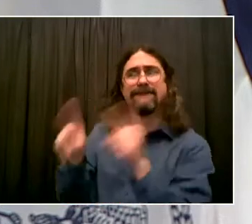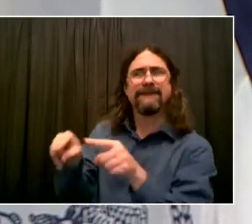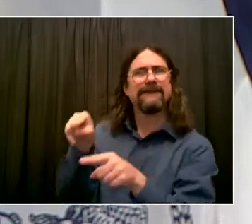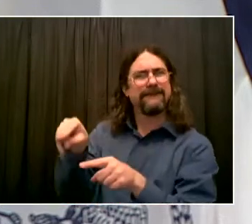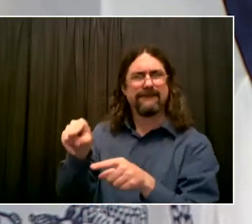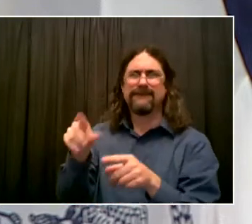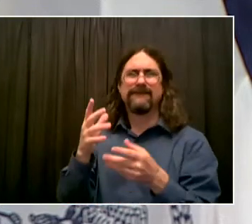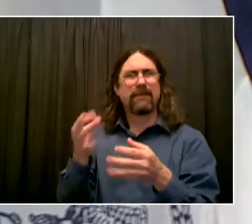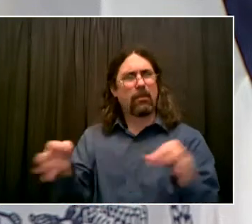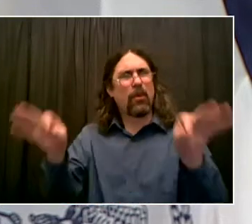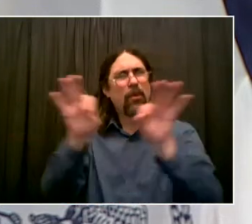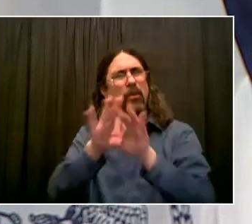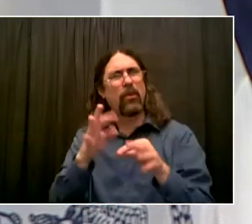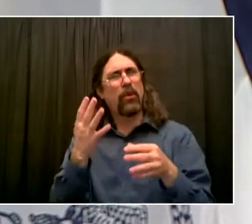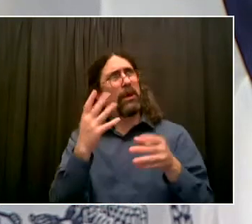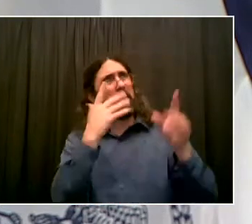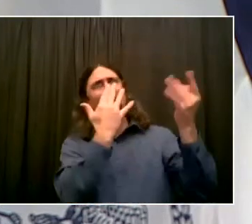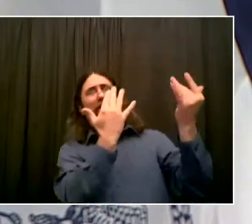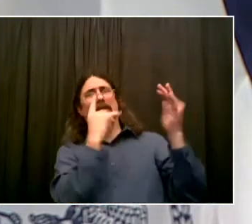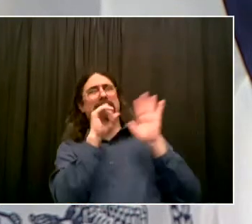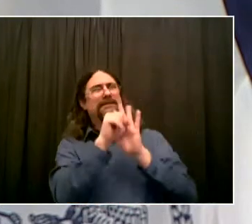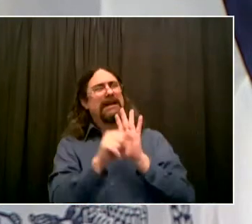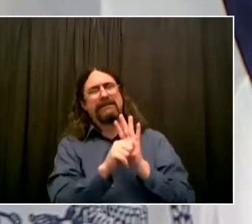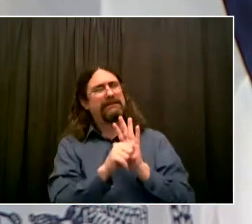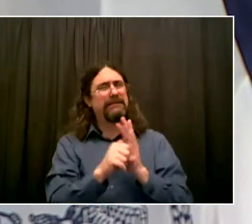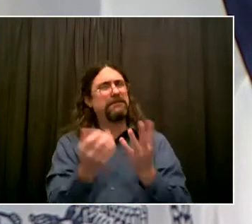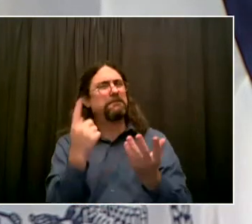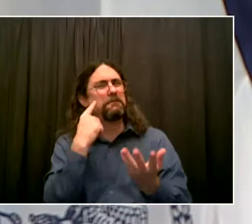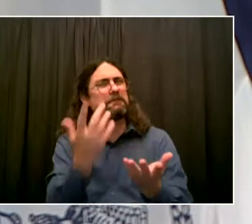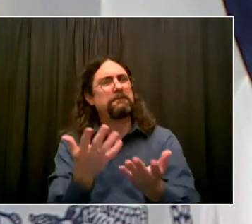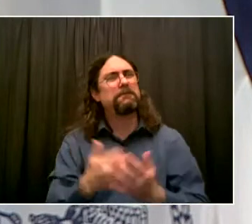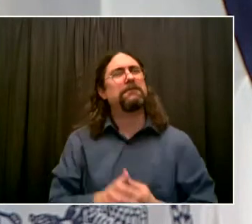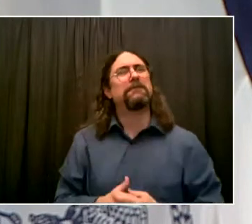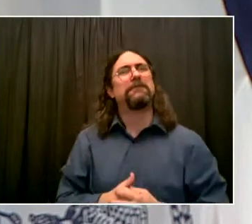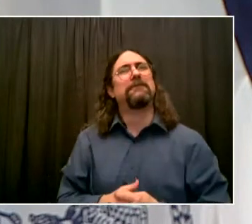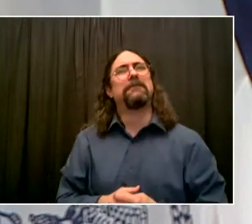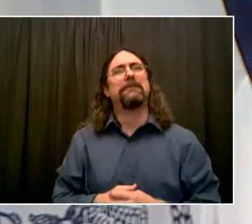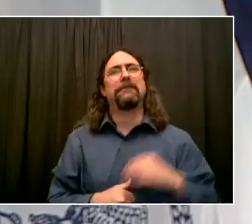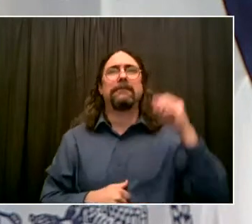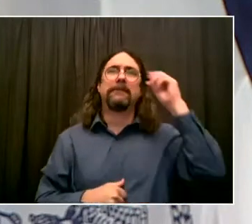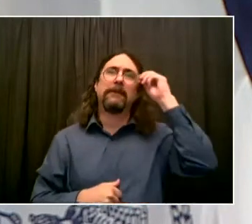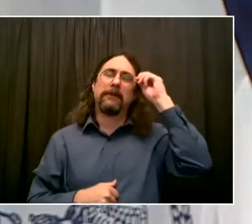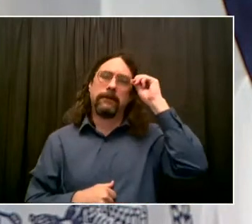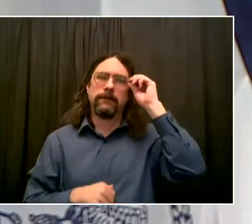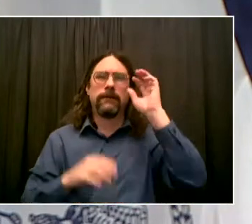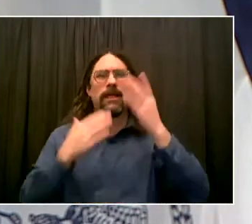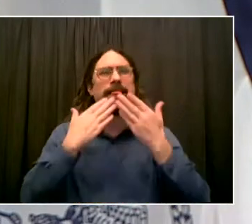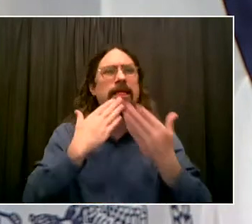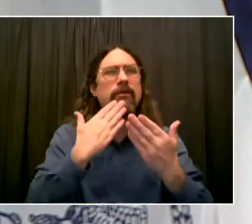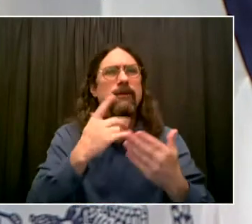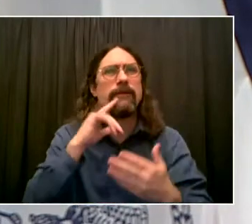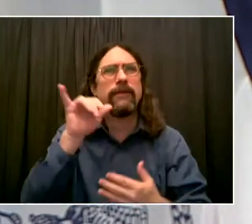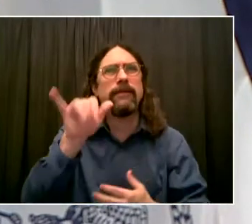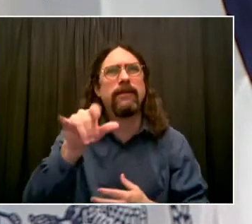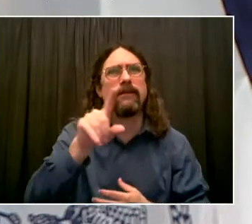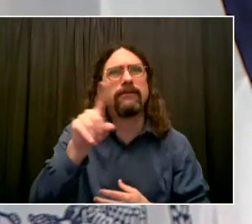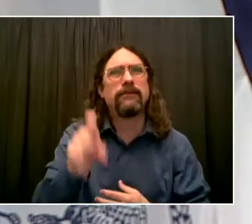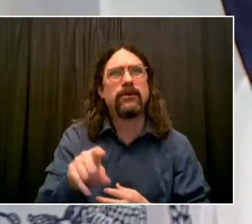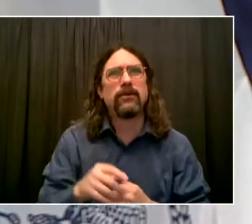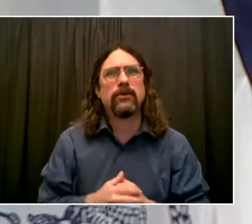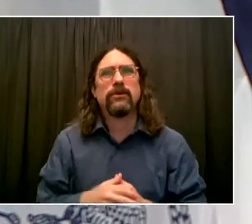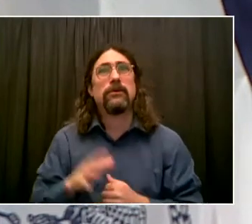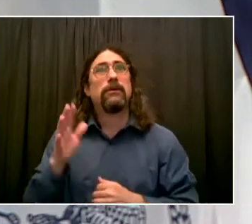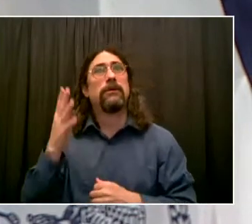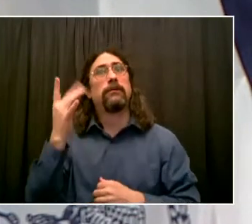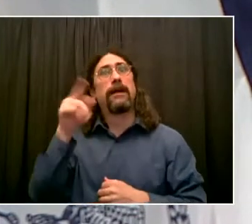I want to first of all say, Sydney, we did extraordinary amount of research on this approach all over the world